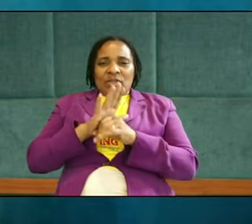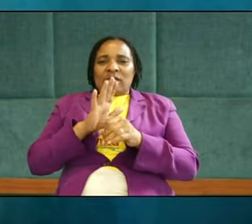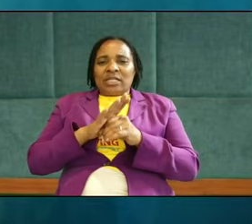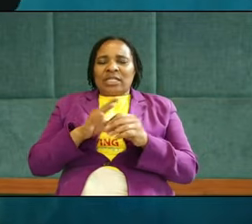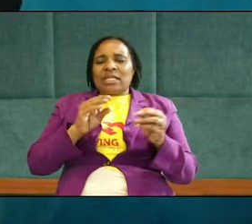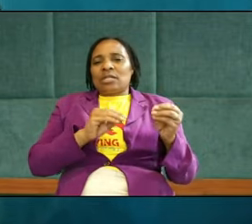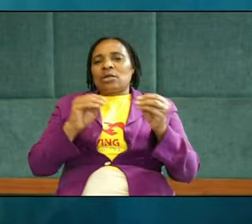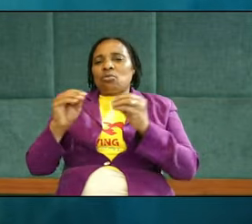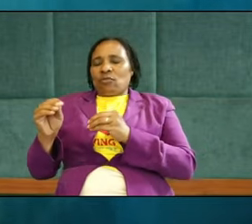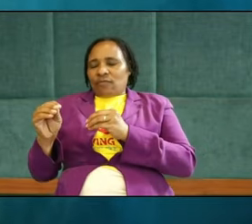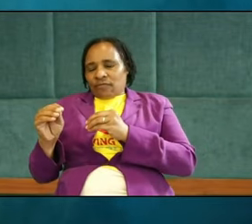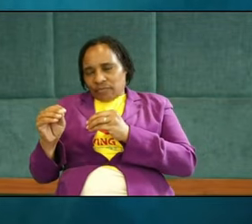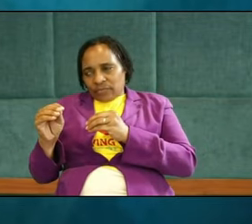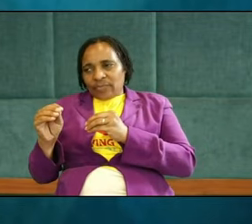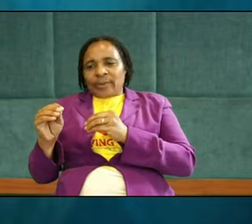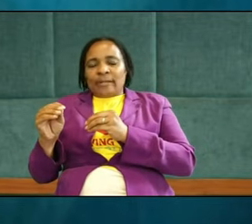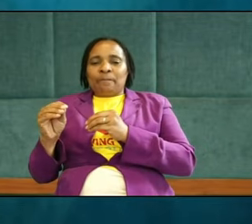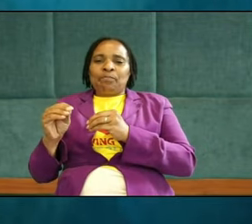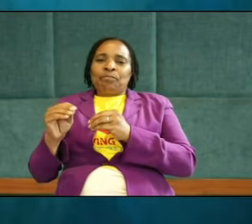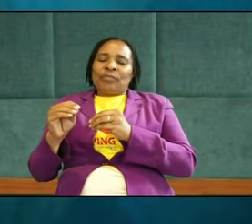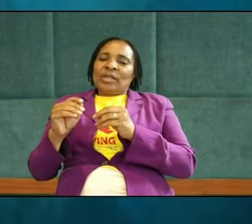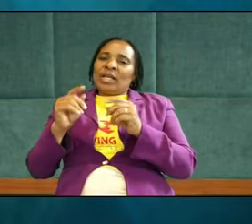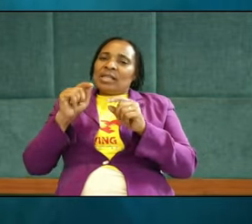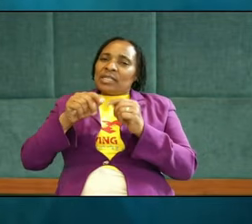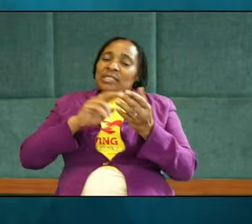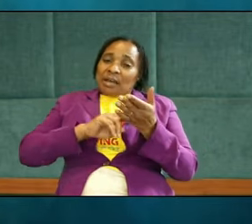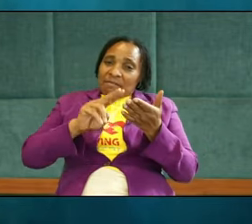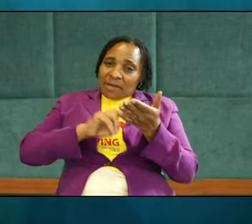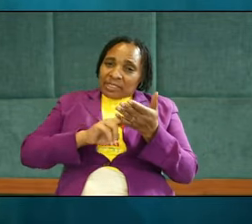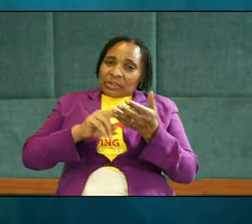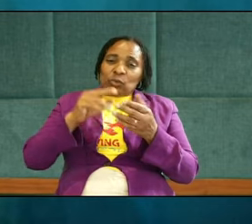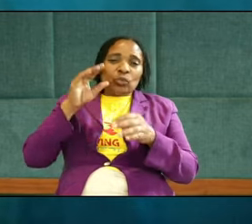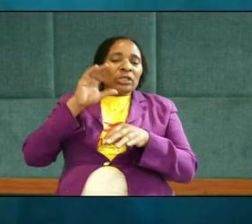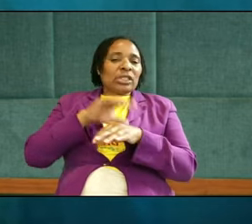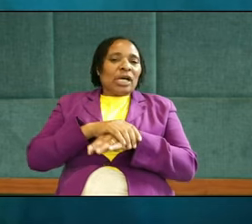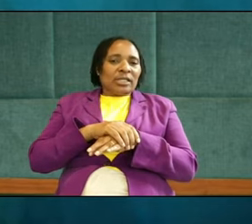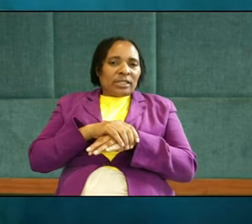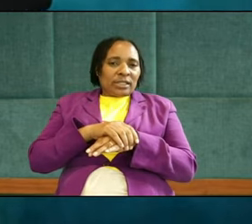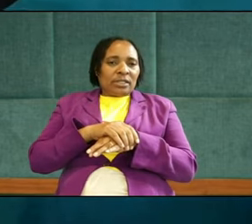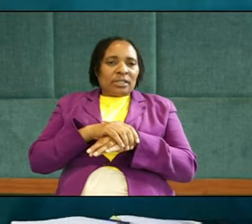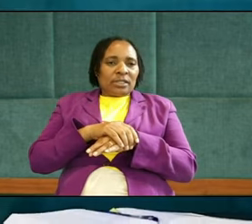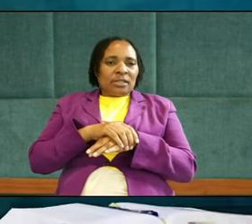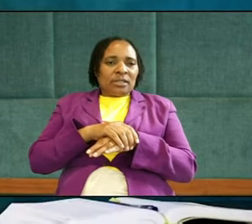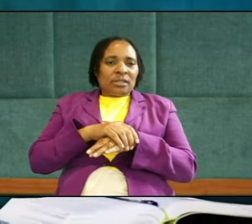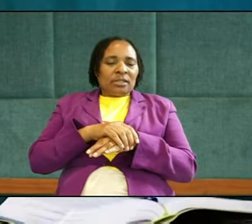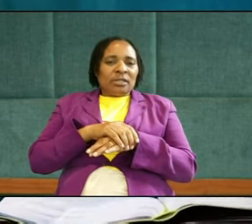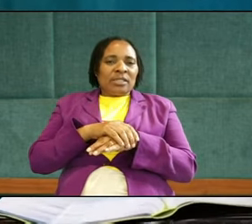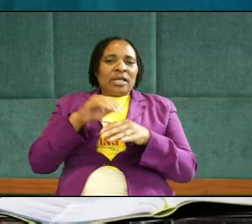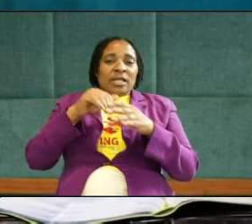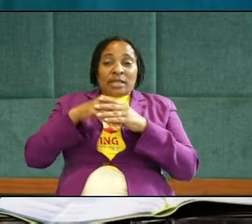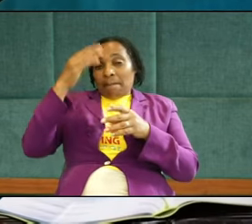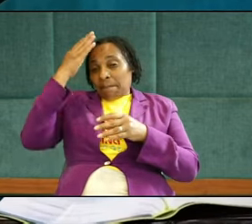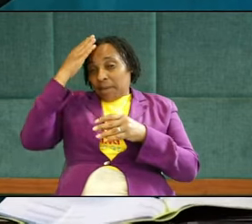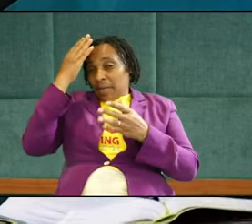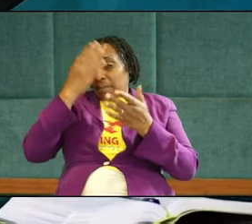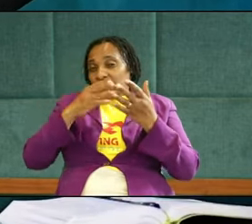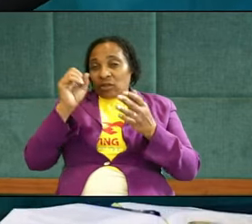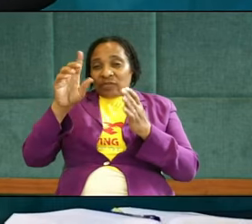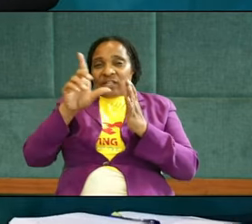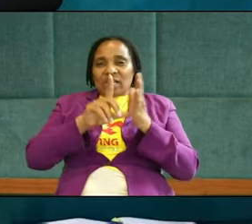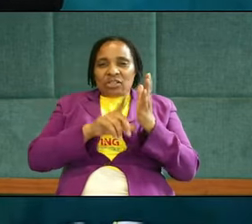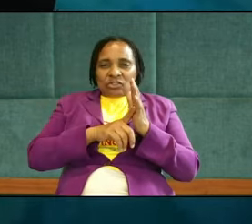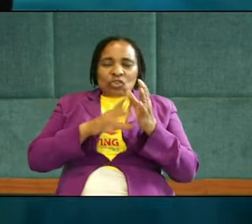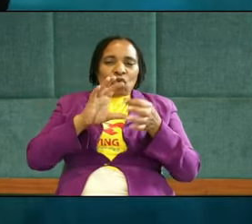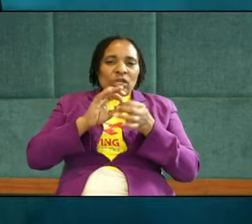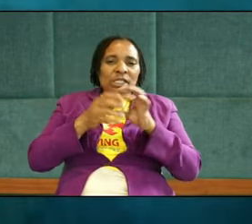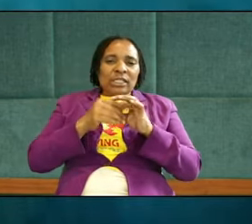Now, as we move on, there is a verse we get in the Monday part of the lesson. That's connecting to